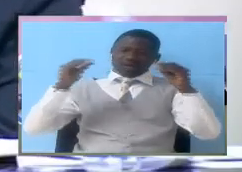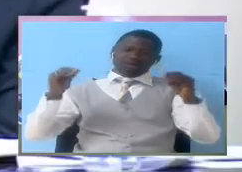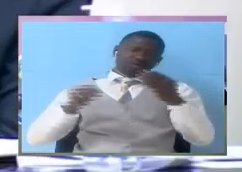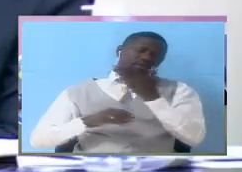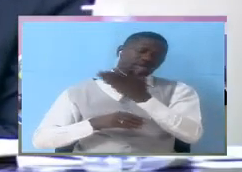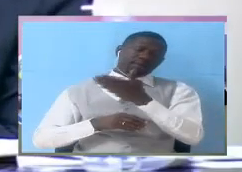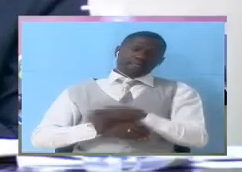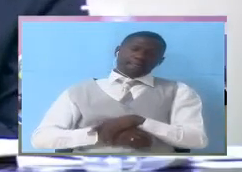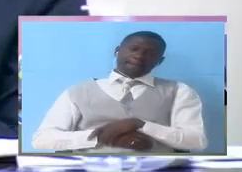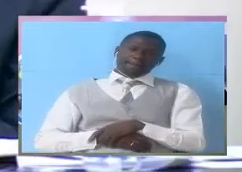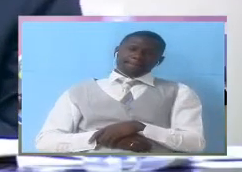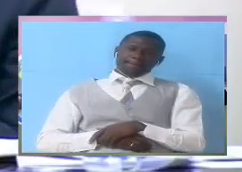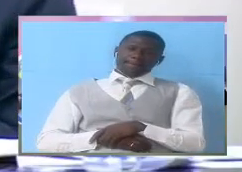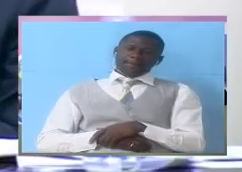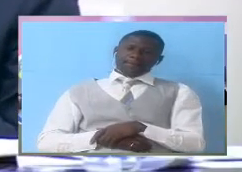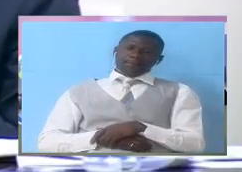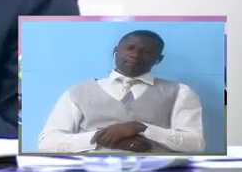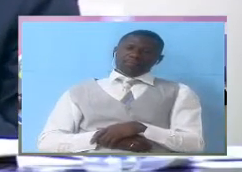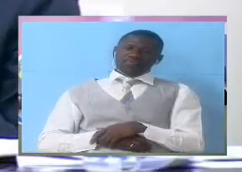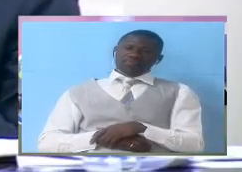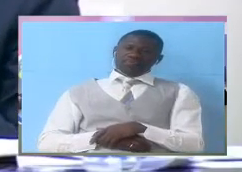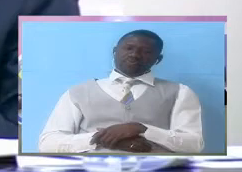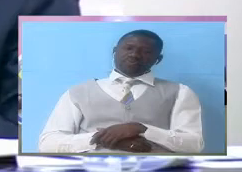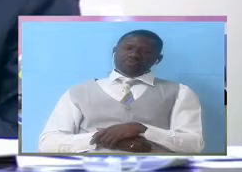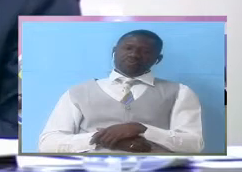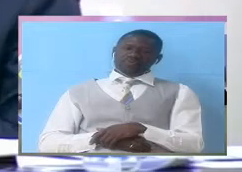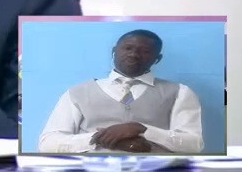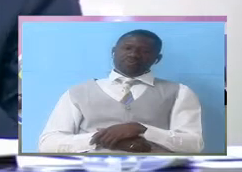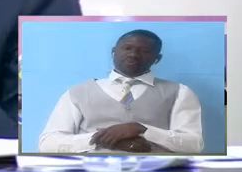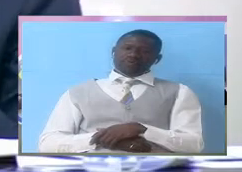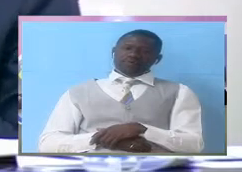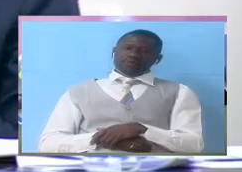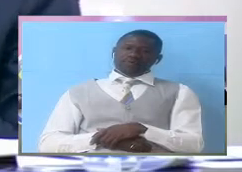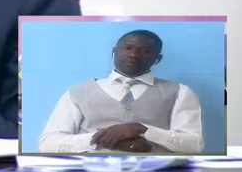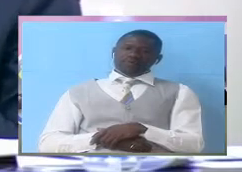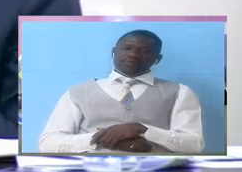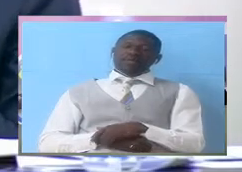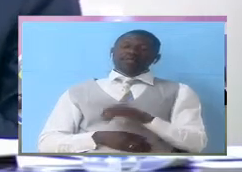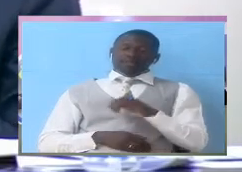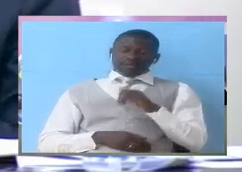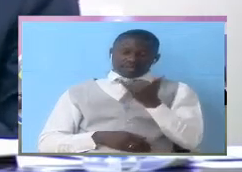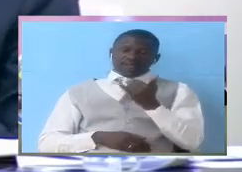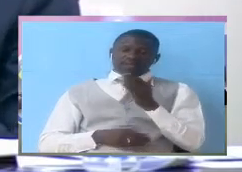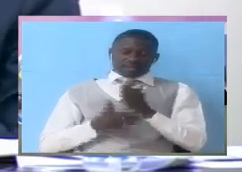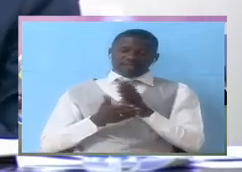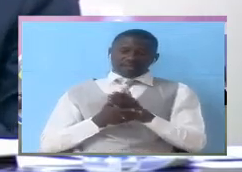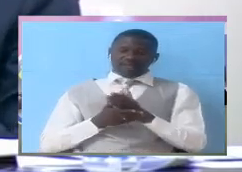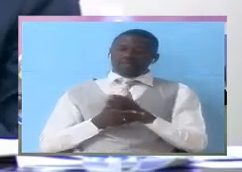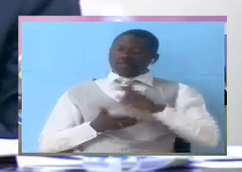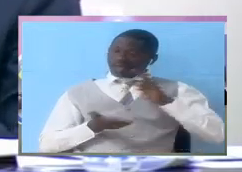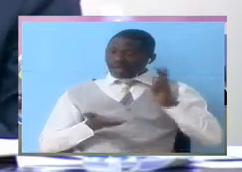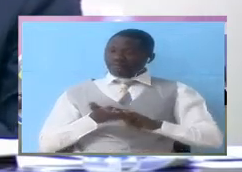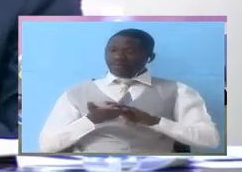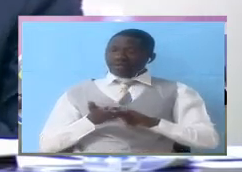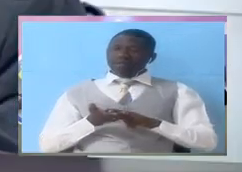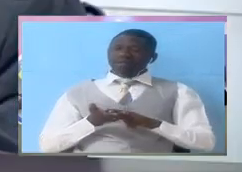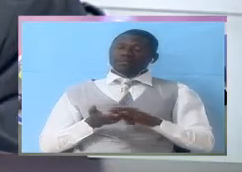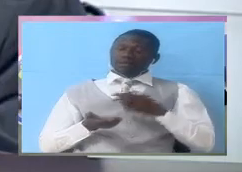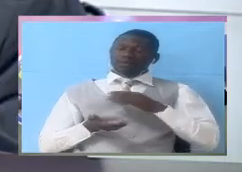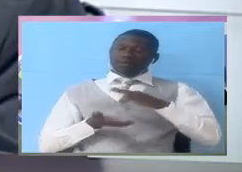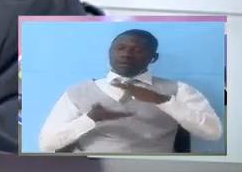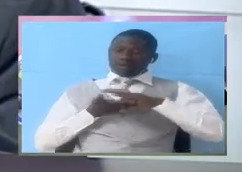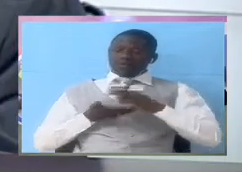That is the evidence that we have received from witnesses. Lolu moy sédé nga xamné jot nañ ko ci ñu fi doon